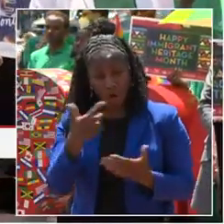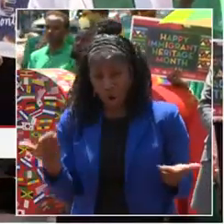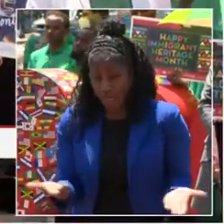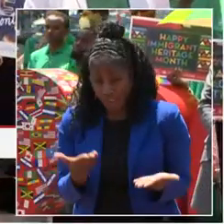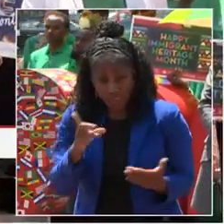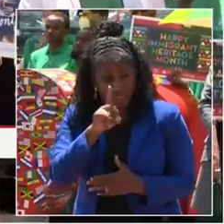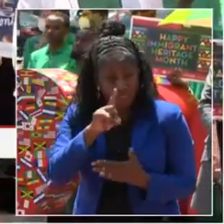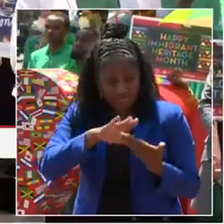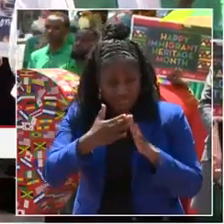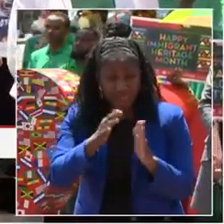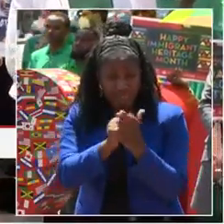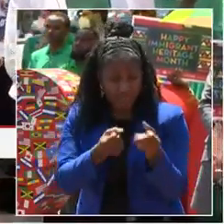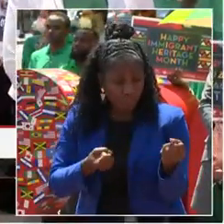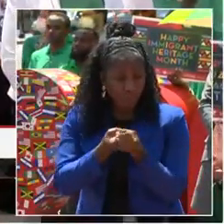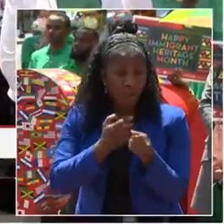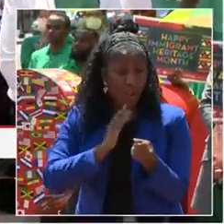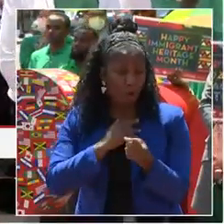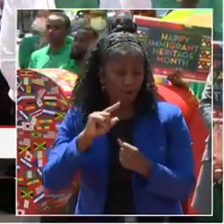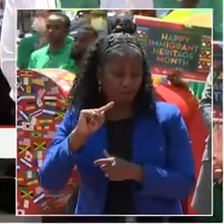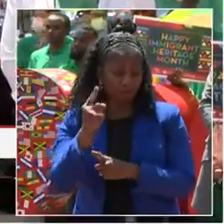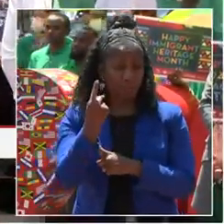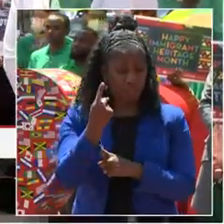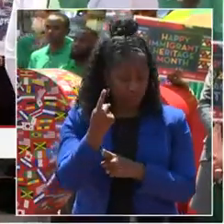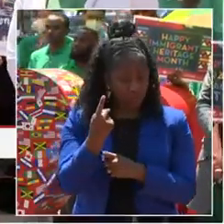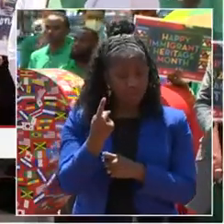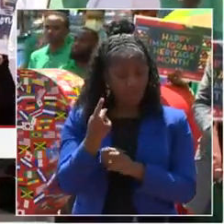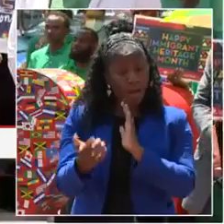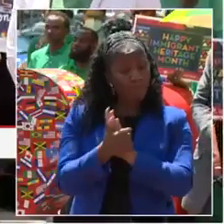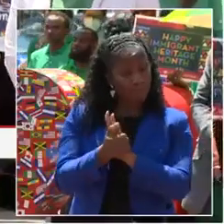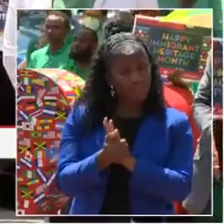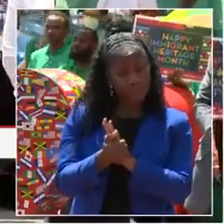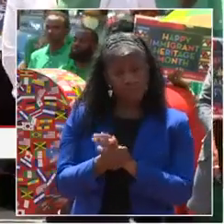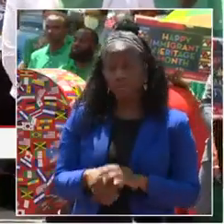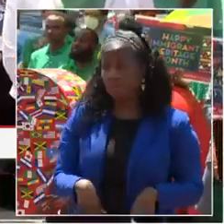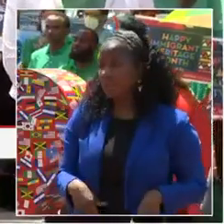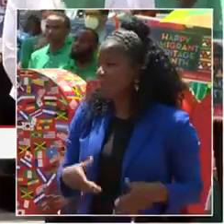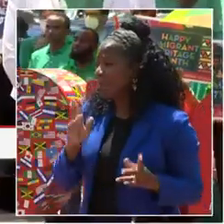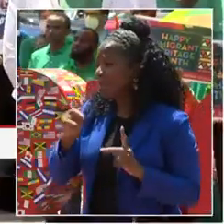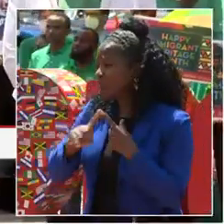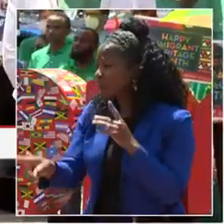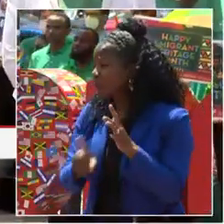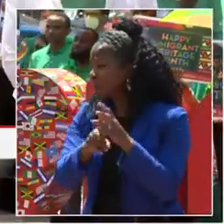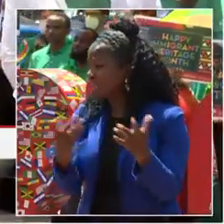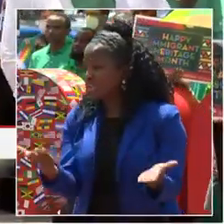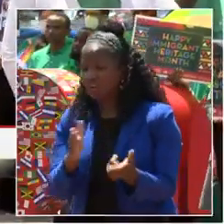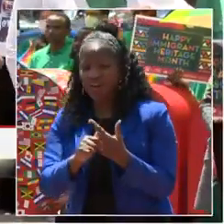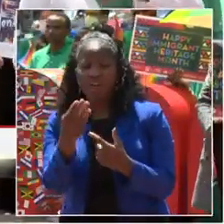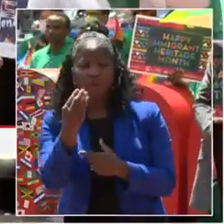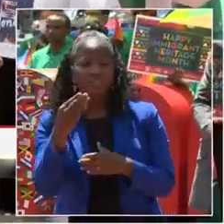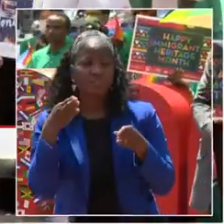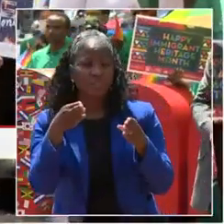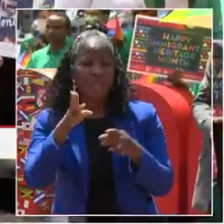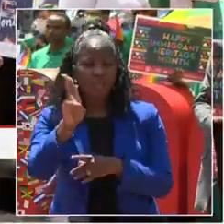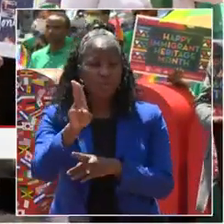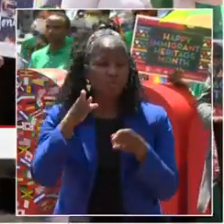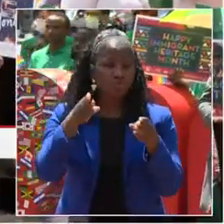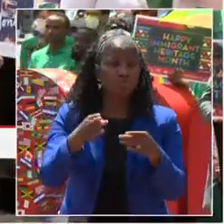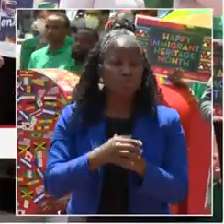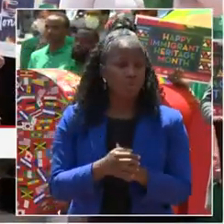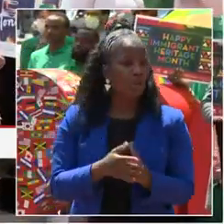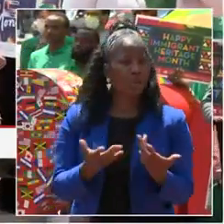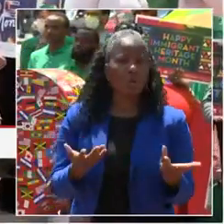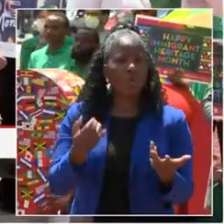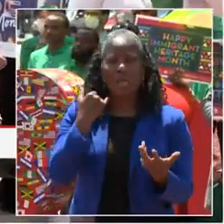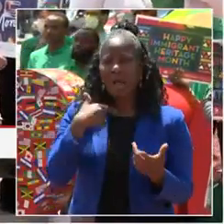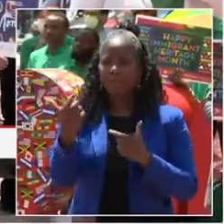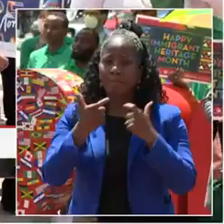that support First Amendment, people will show up, let's say here at 14th and U Street. And this happens regularly, right? And we'll have a large party